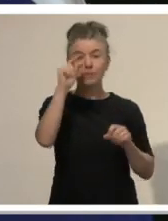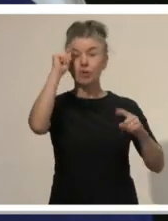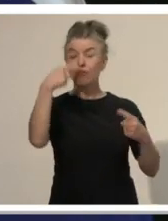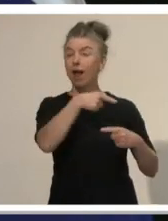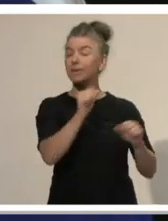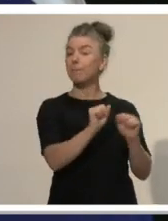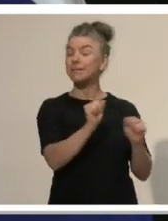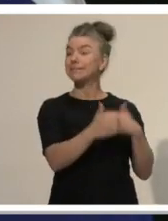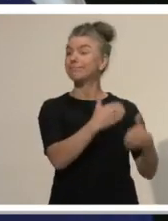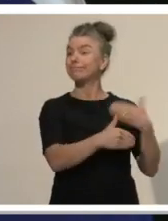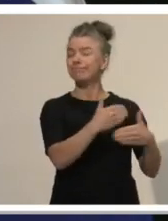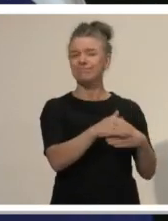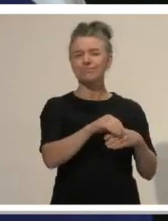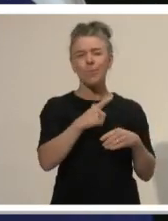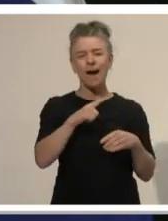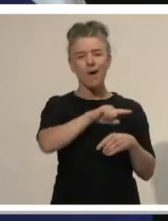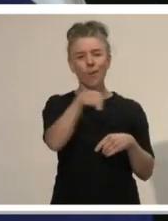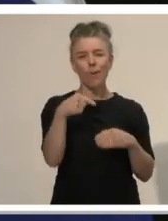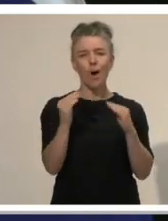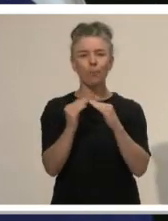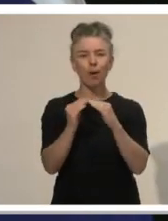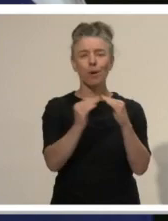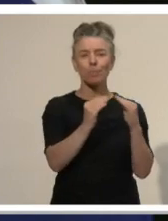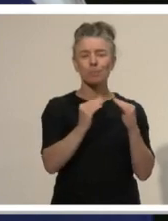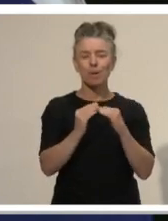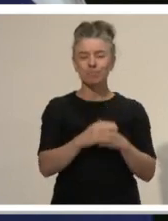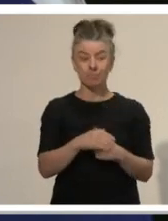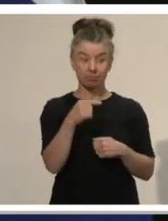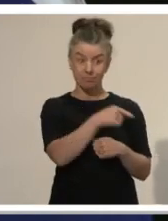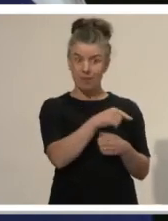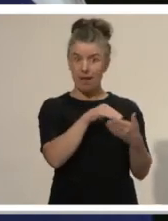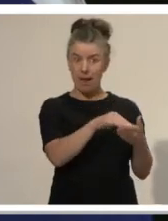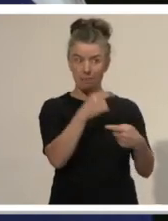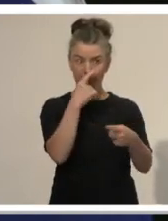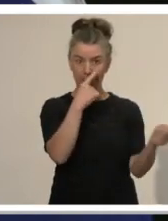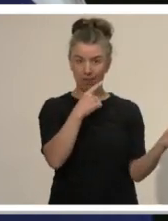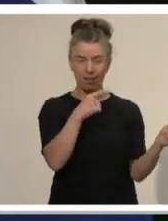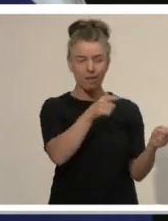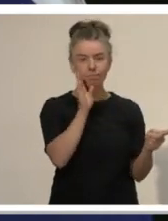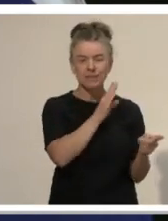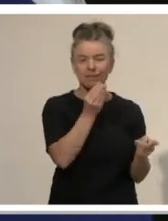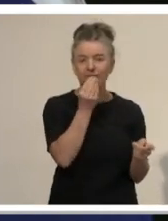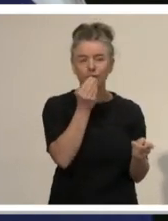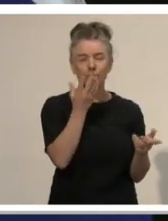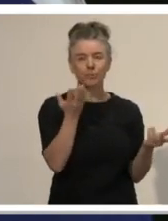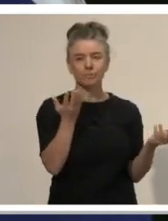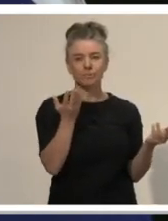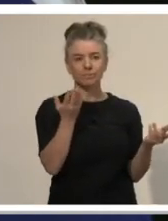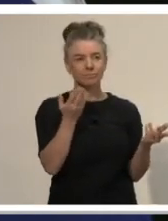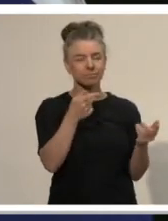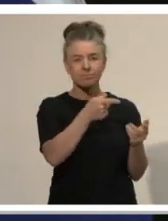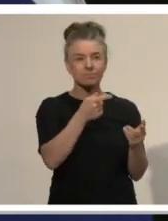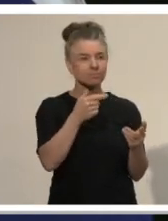of New Zealanders while everyone is in their bubbles, but it is work that keeps people who would otherwise be without fed, warm and